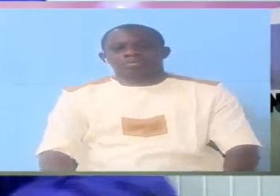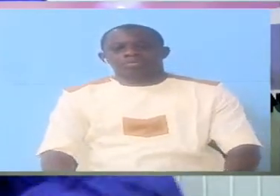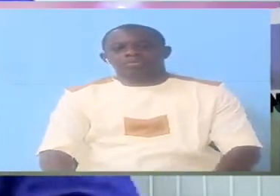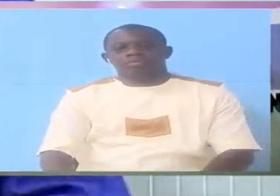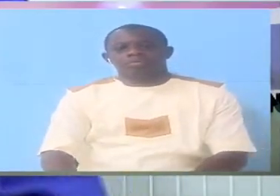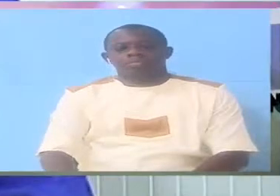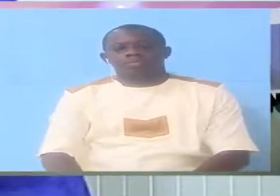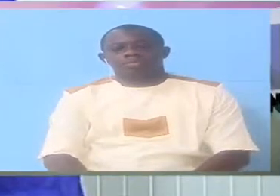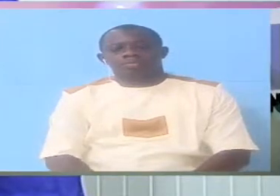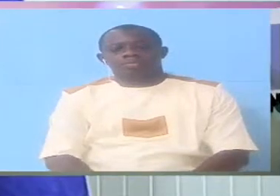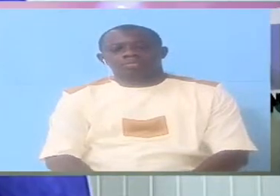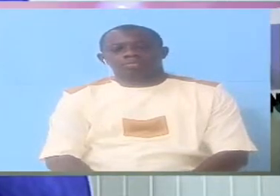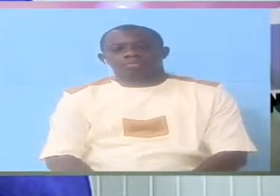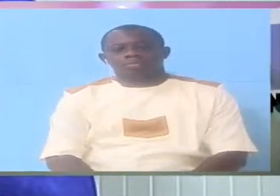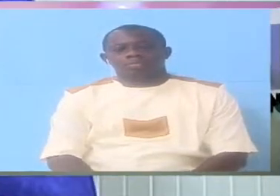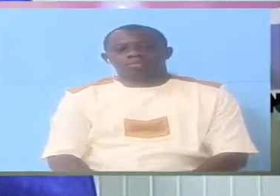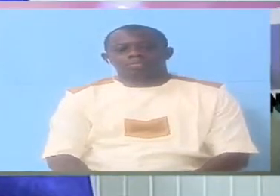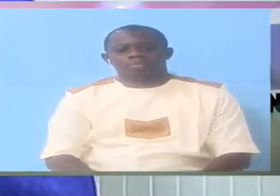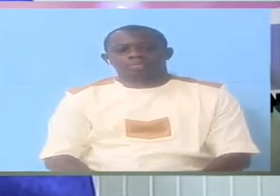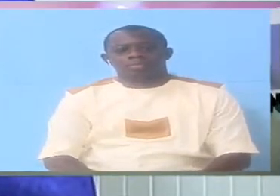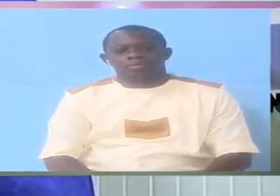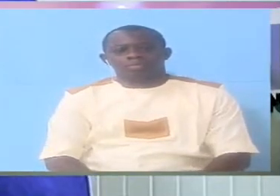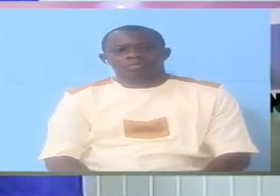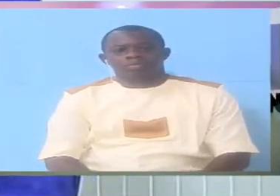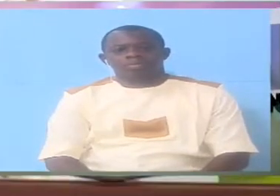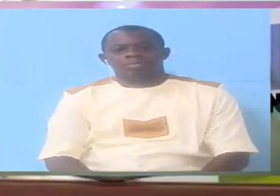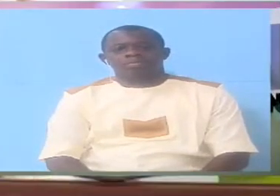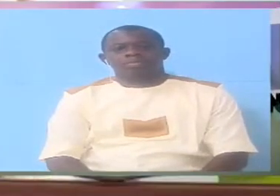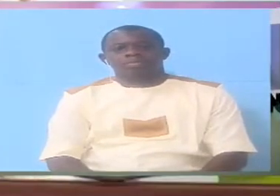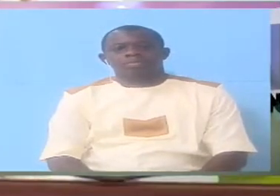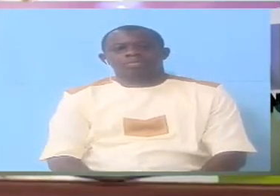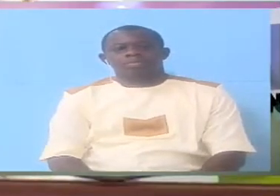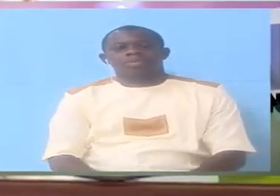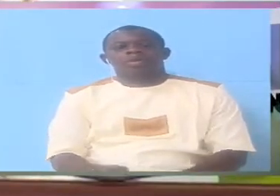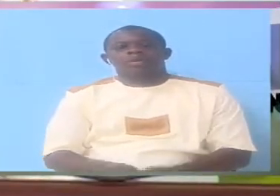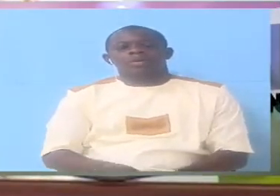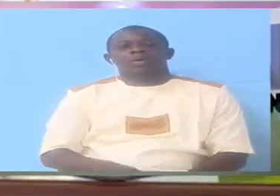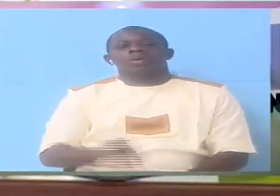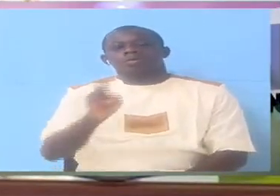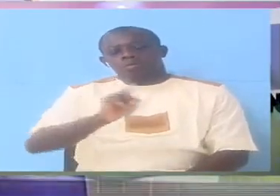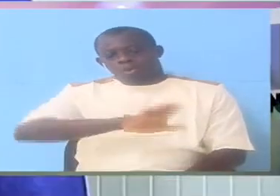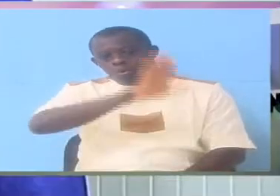Dindico, Daba Kurobe Kurunduma, I only do. What color? It could be. Colornyadi.